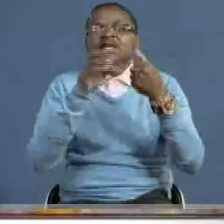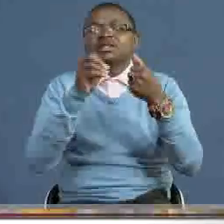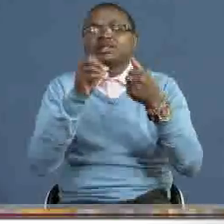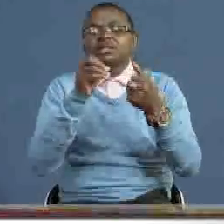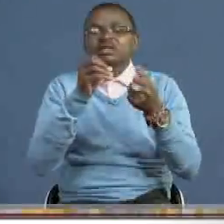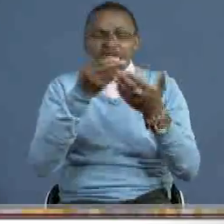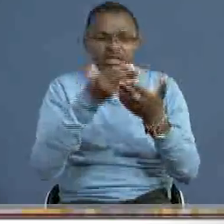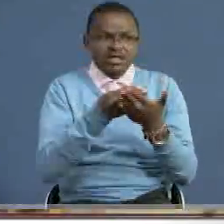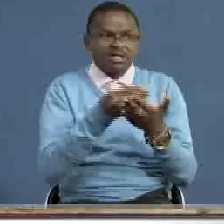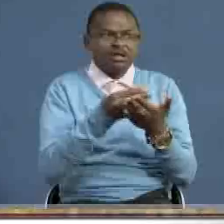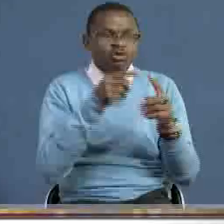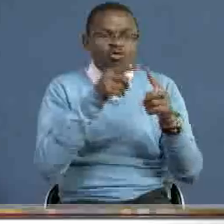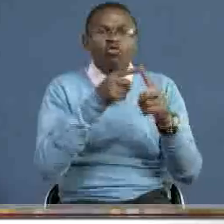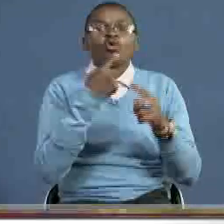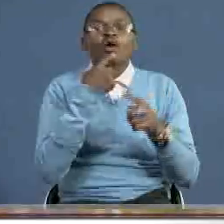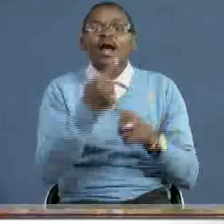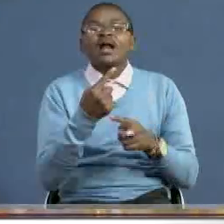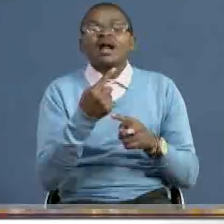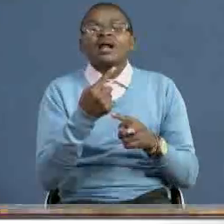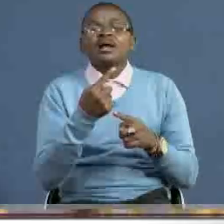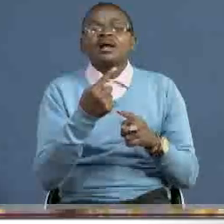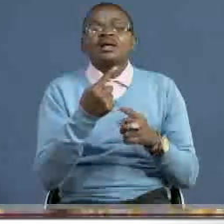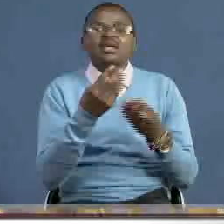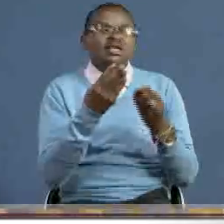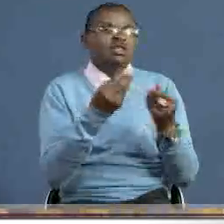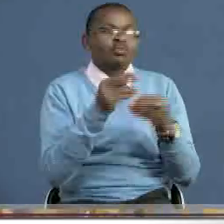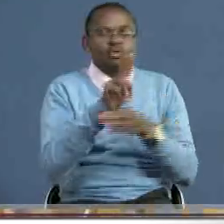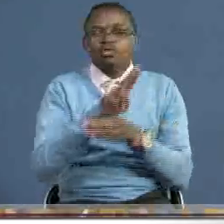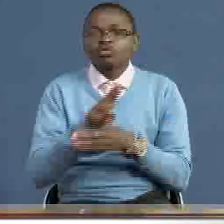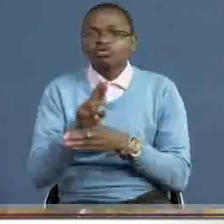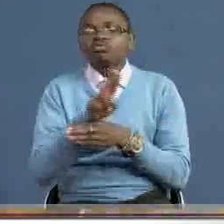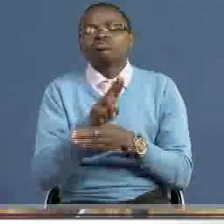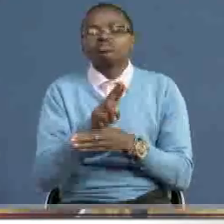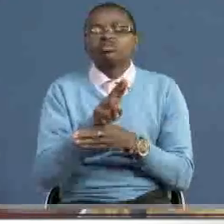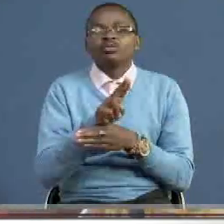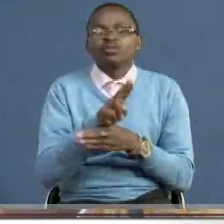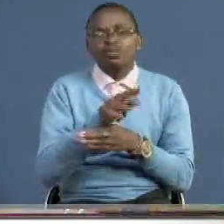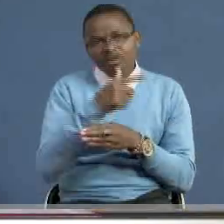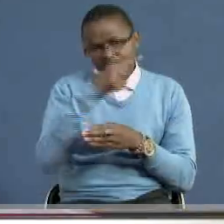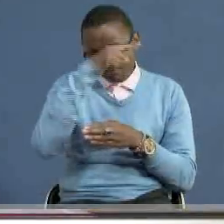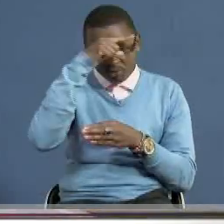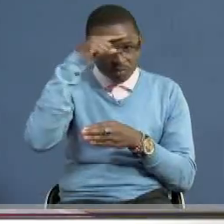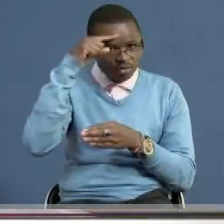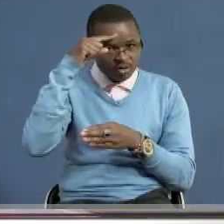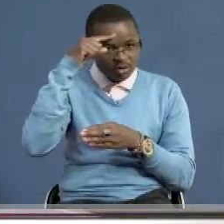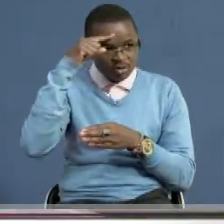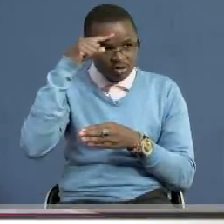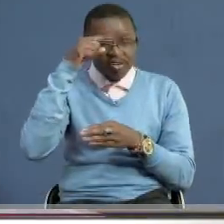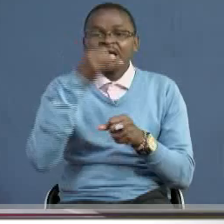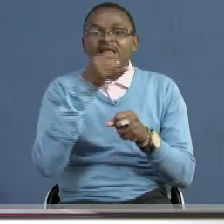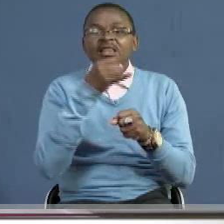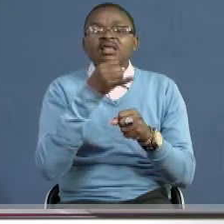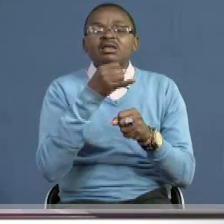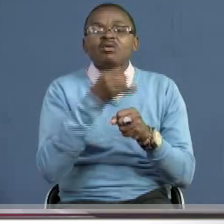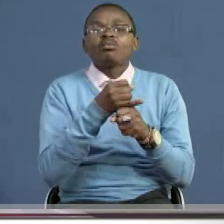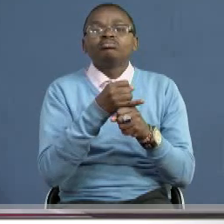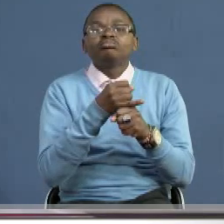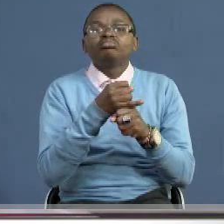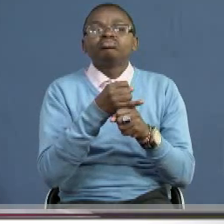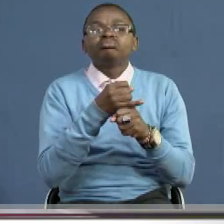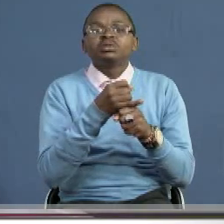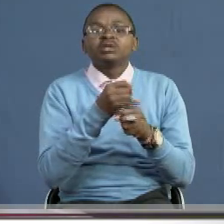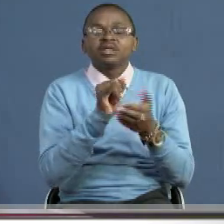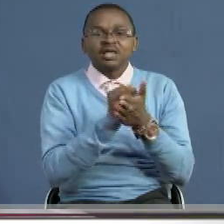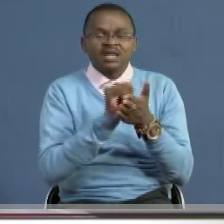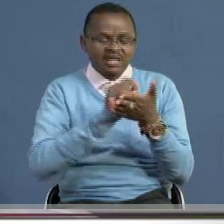shillings to 100 shillings. It's very simple to use because there is a job aid